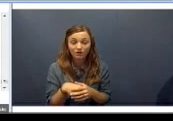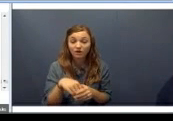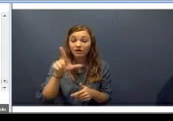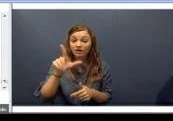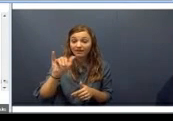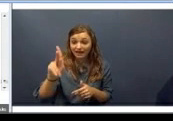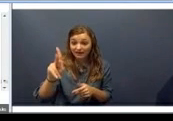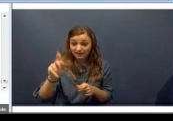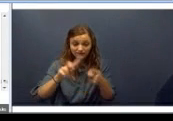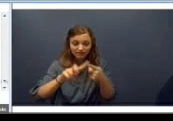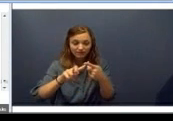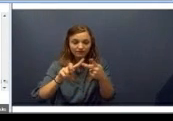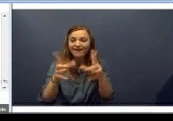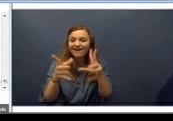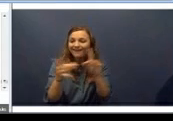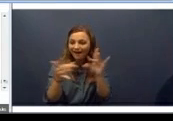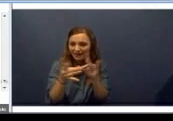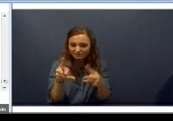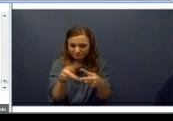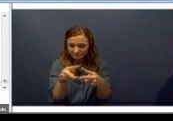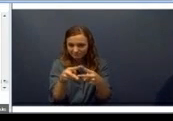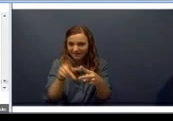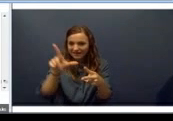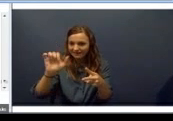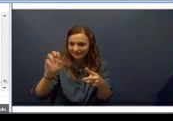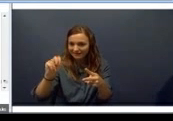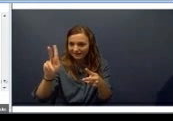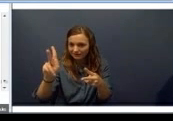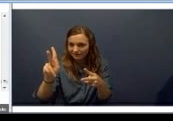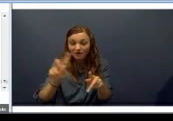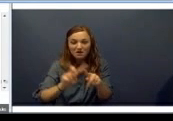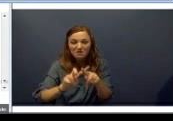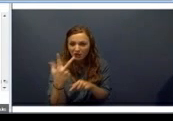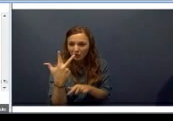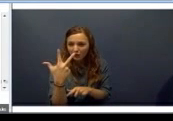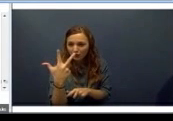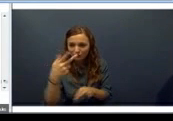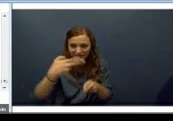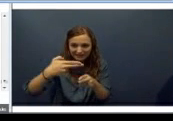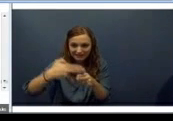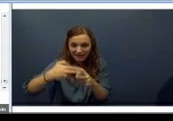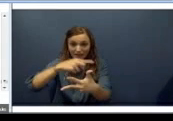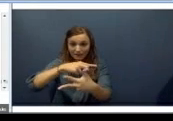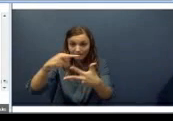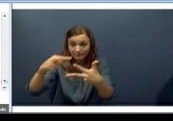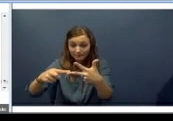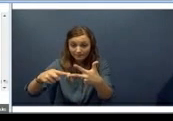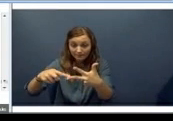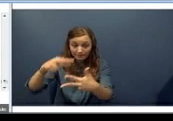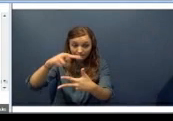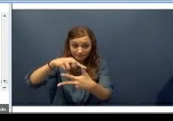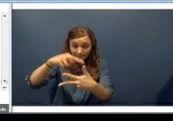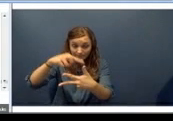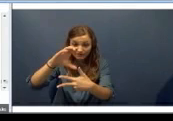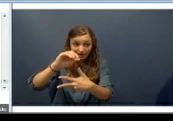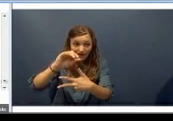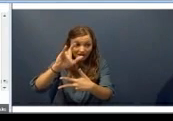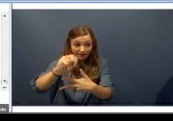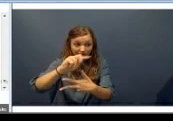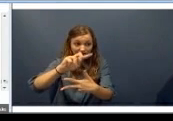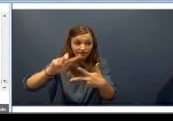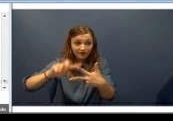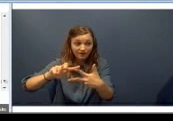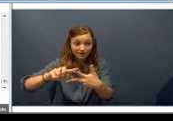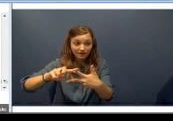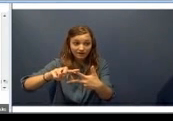the color. So like and comment are links, which makes sense because those are actions. But of the 3 names listed, Colin